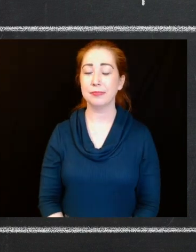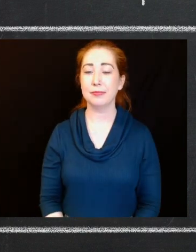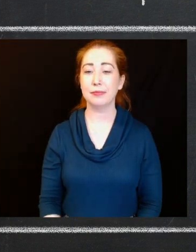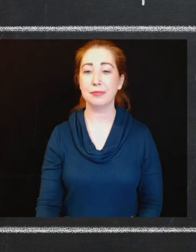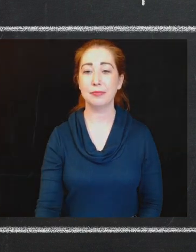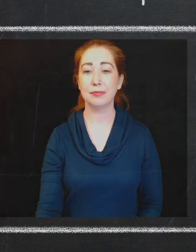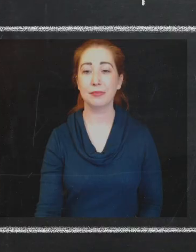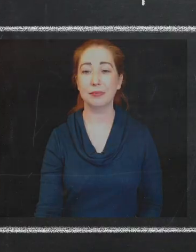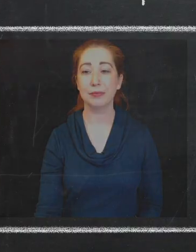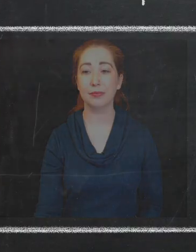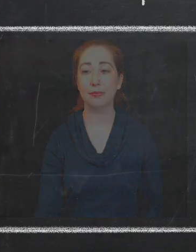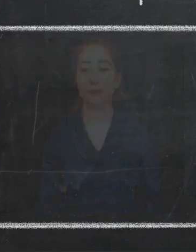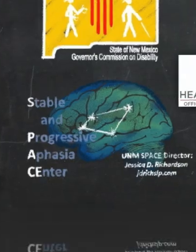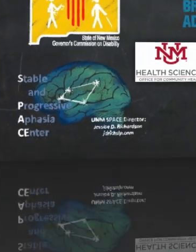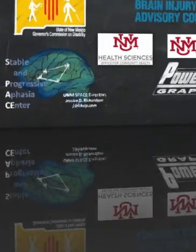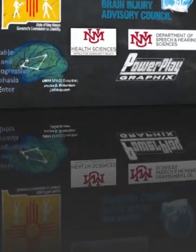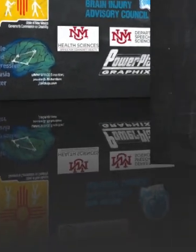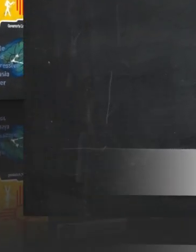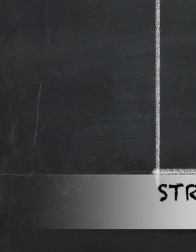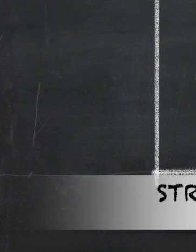alcohol, or other substances.